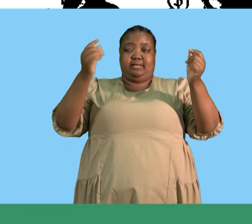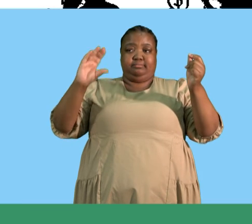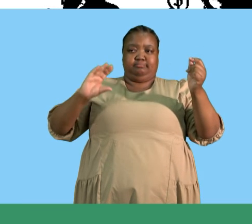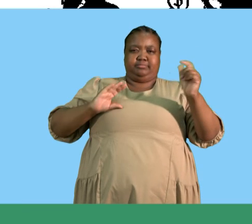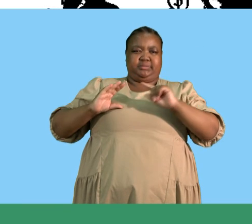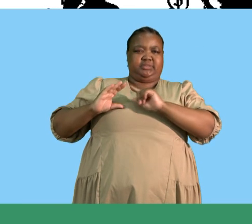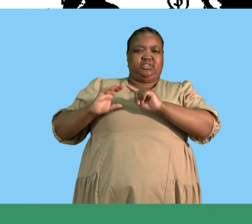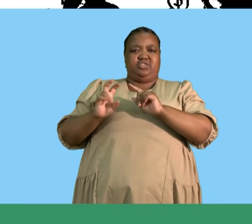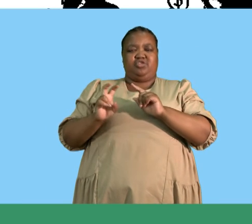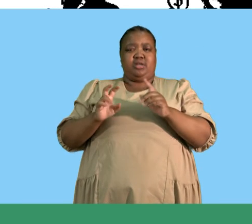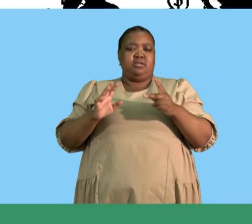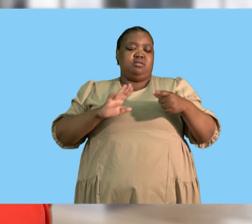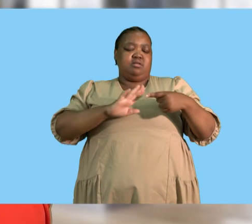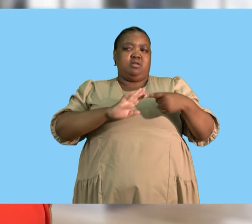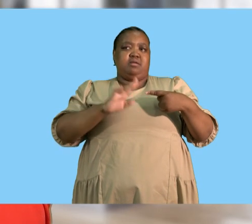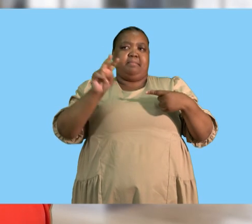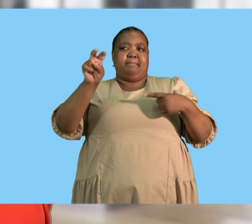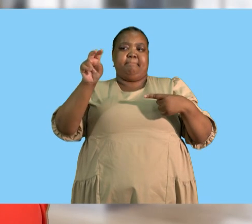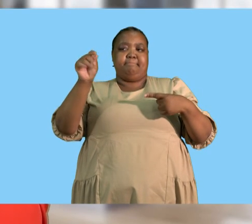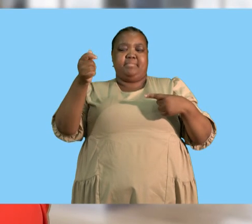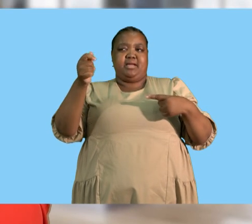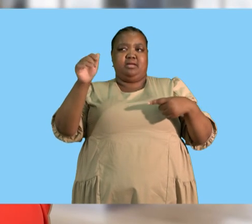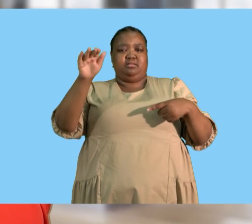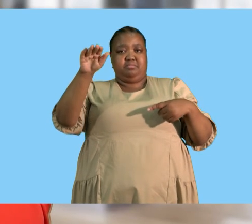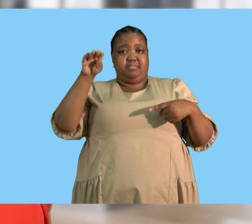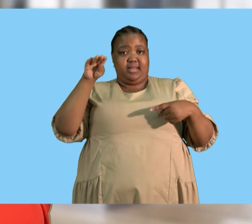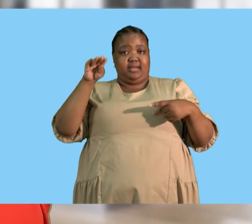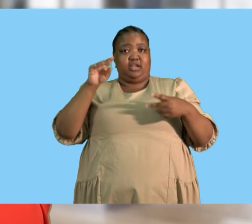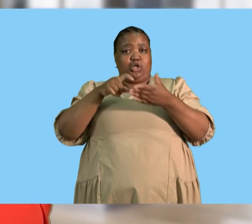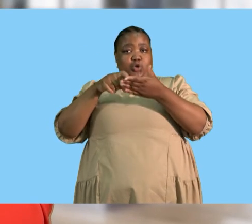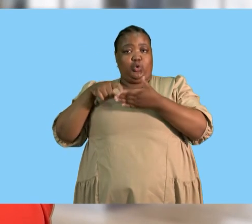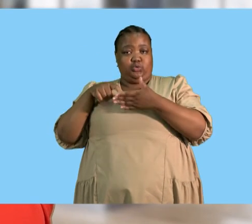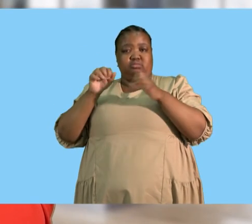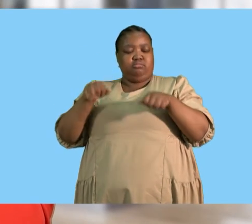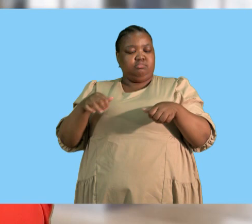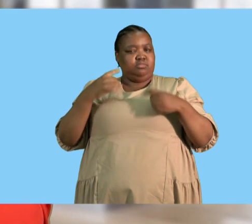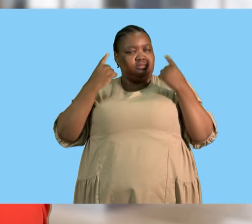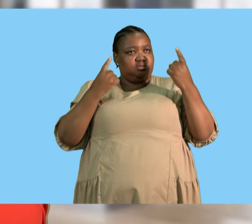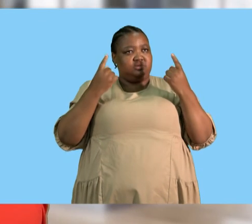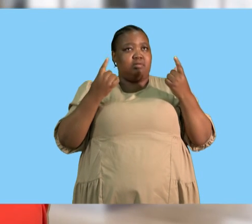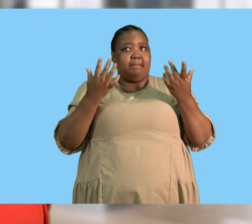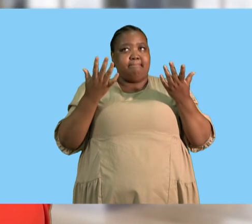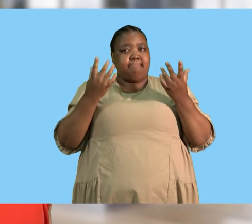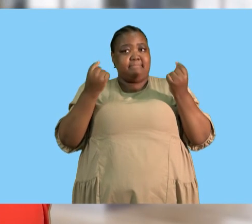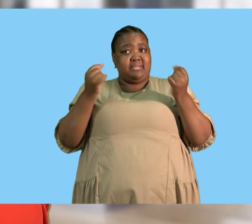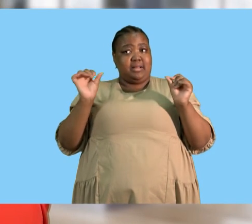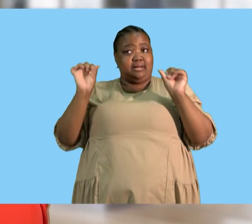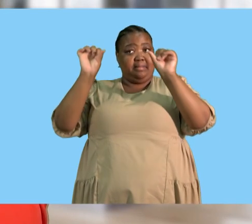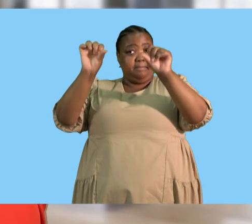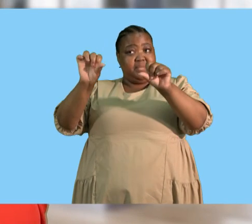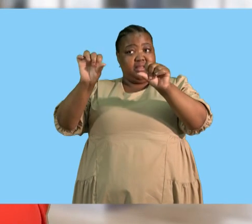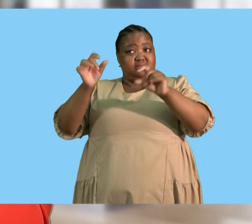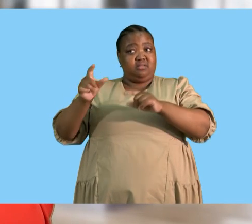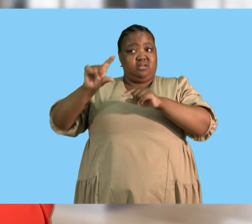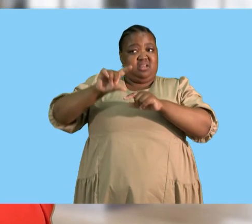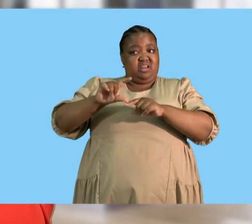that you want. So if you want a bank loan, you need to consider, will you be able to pay back the loan on